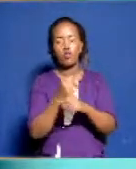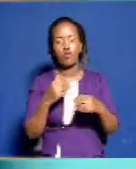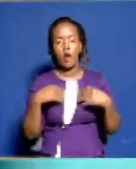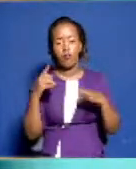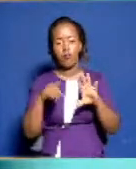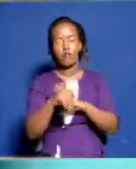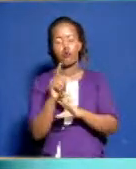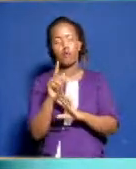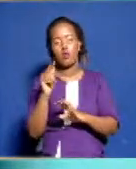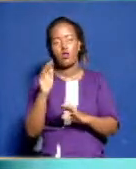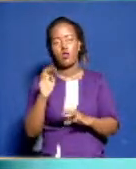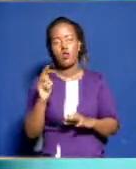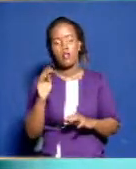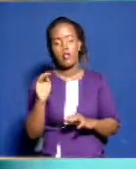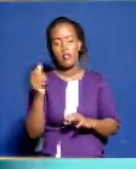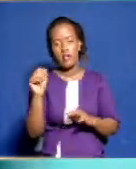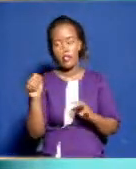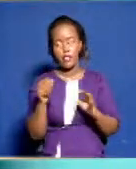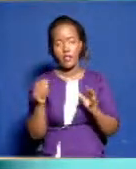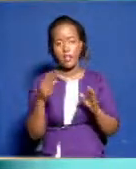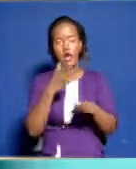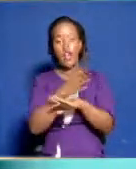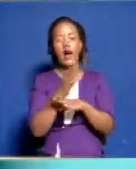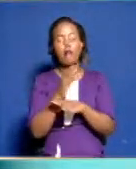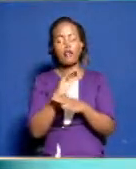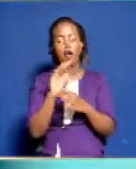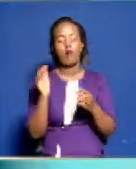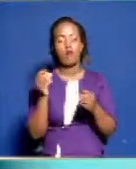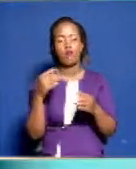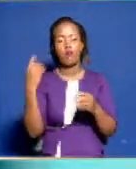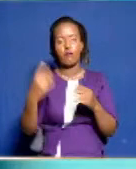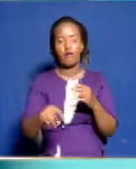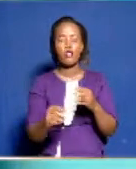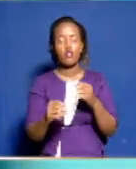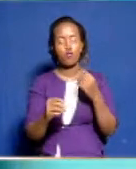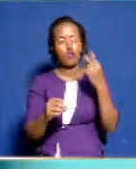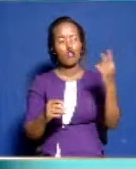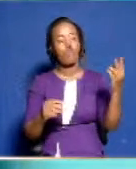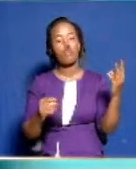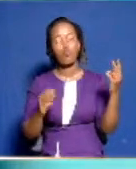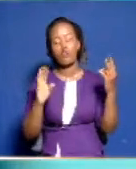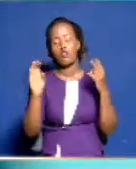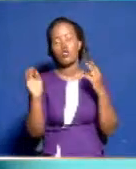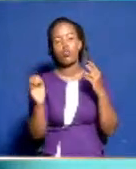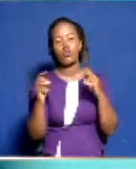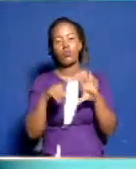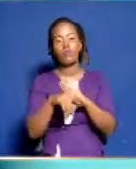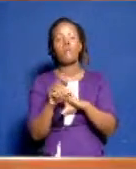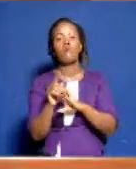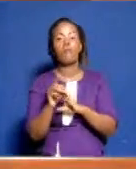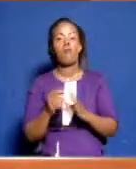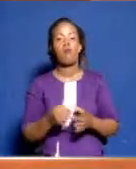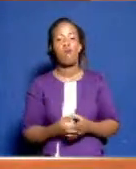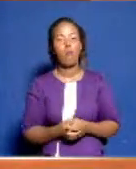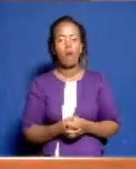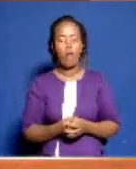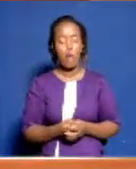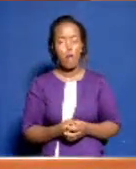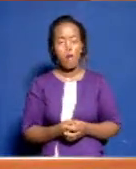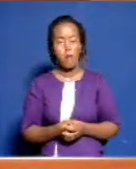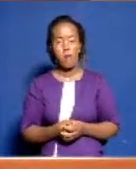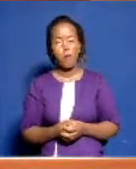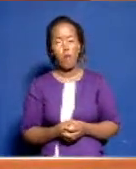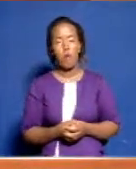Tennis French Open after fighting back from 2 sets down against teenager Lorenzo Musetti.